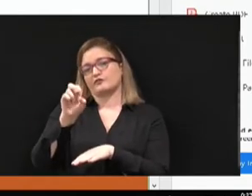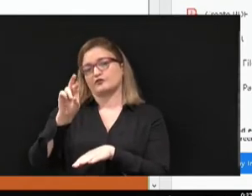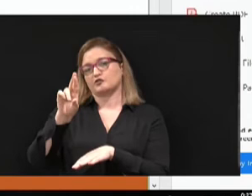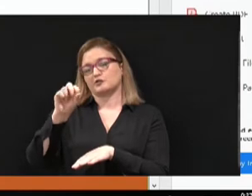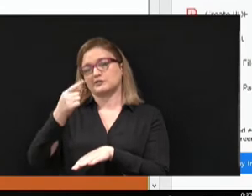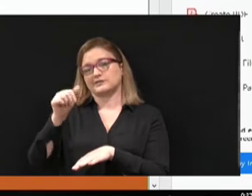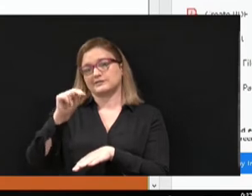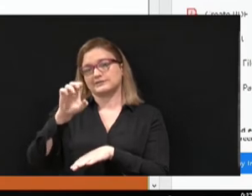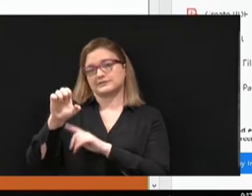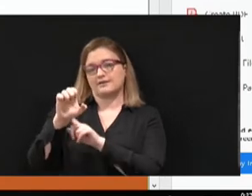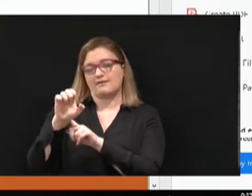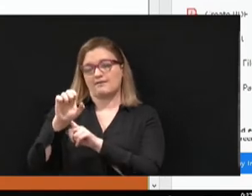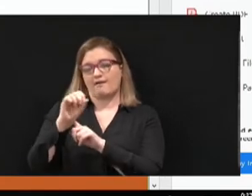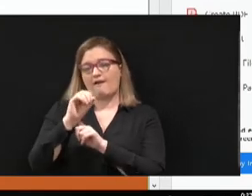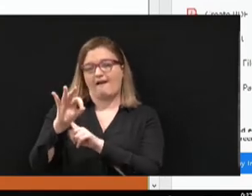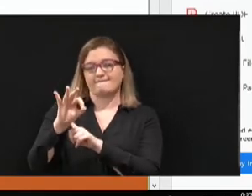valid.